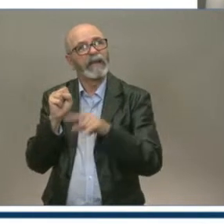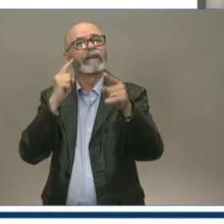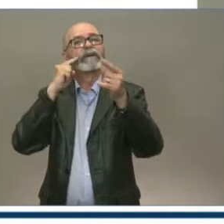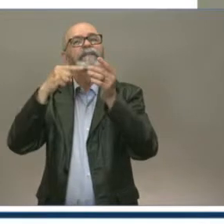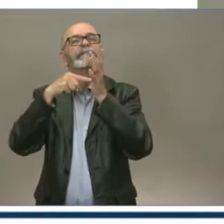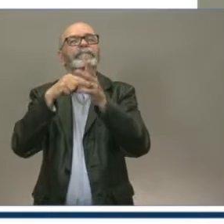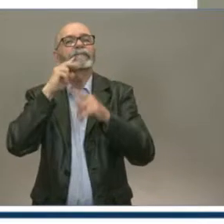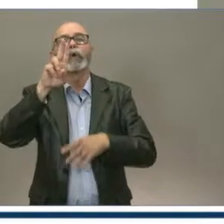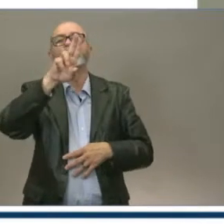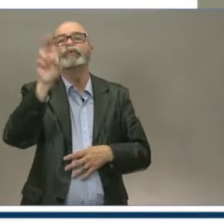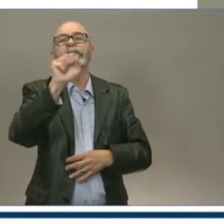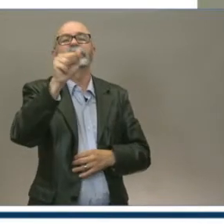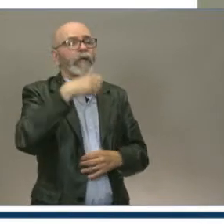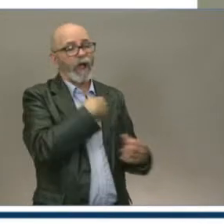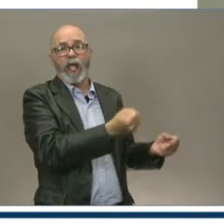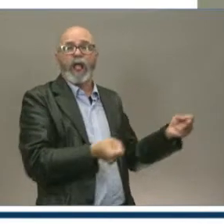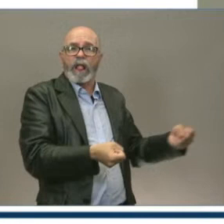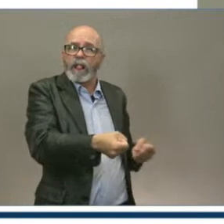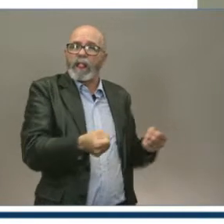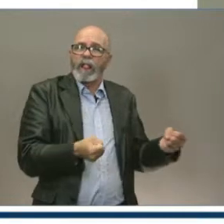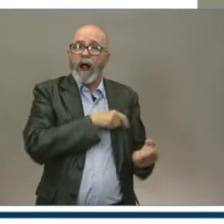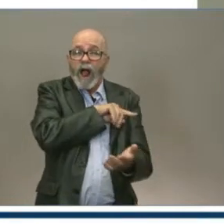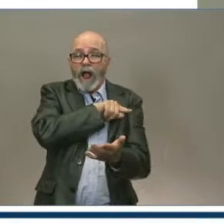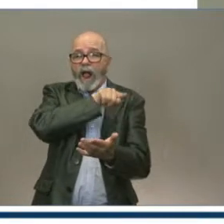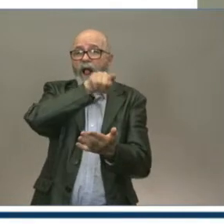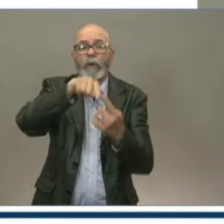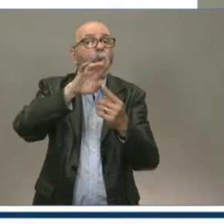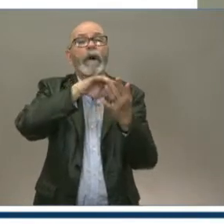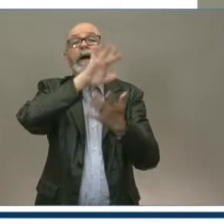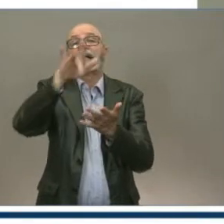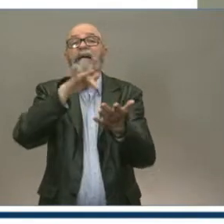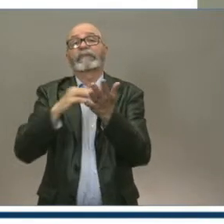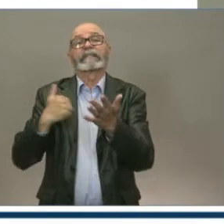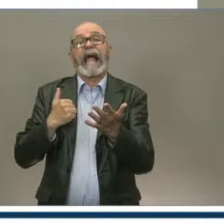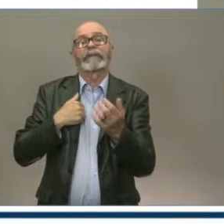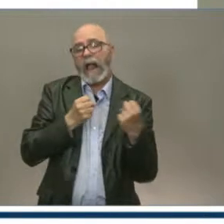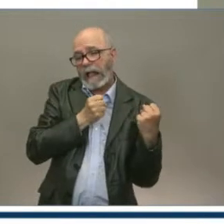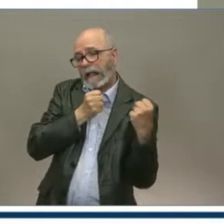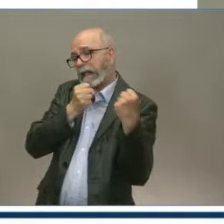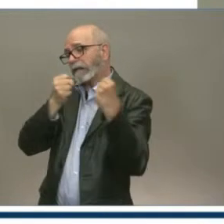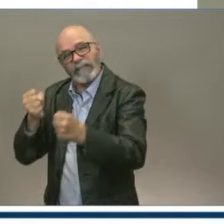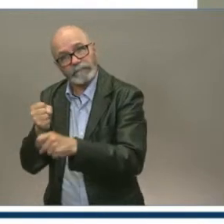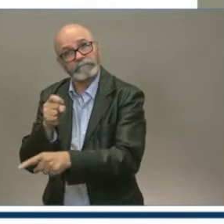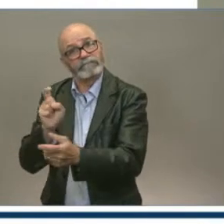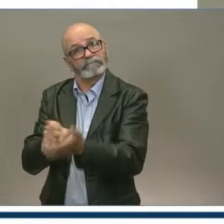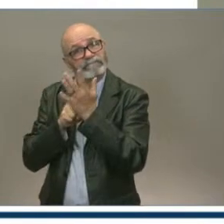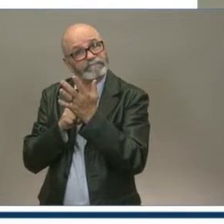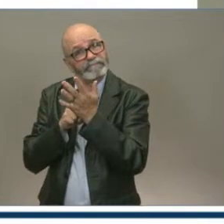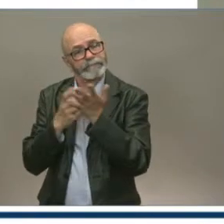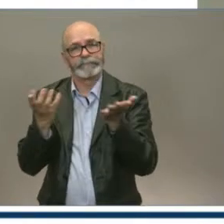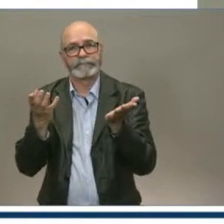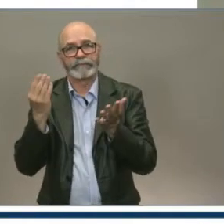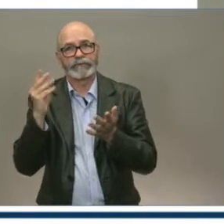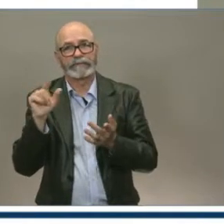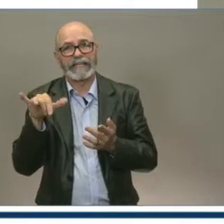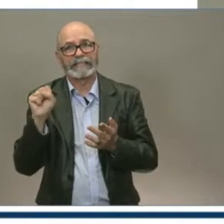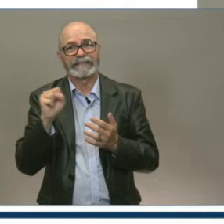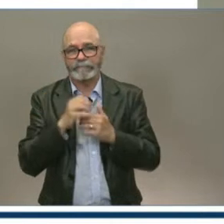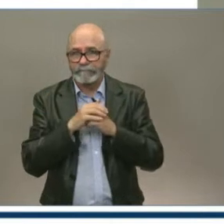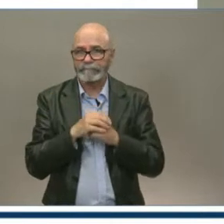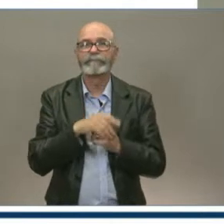we're looking at general. We're in Nova Scotia, as well as part of national conversations about the evolving evidence